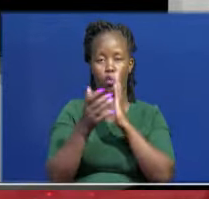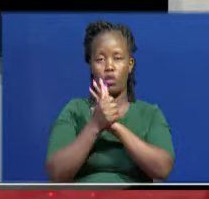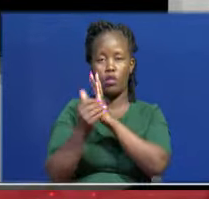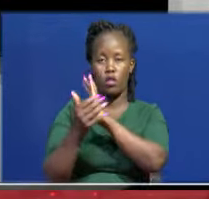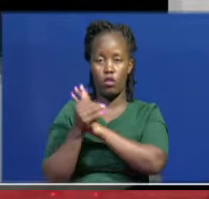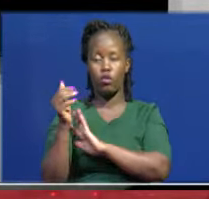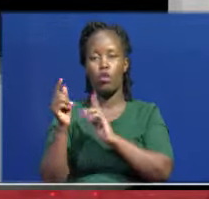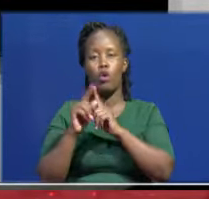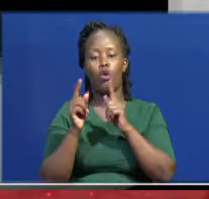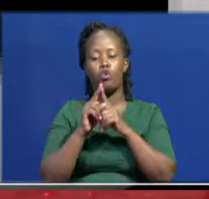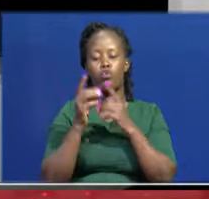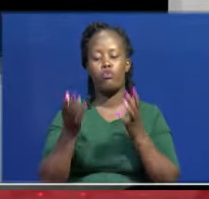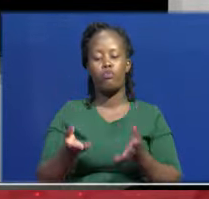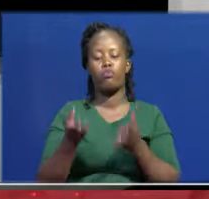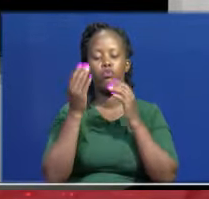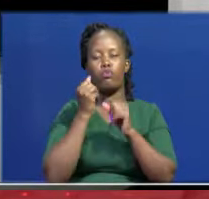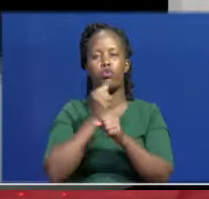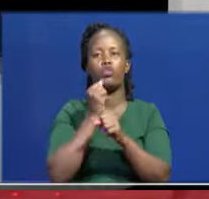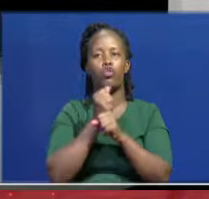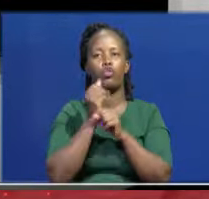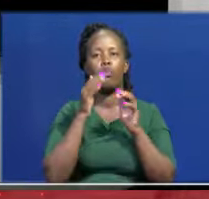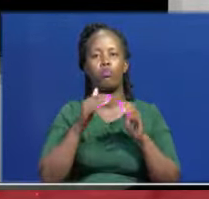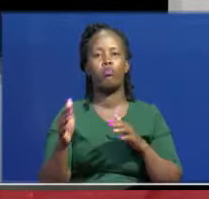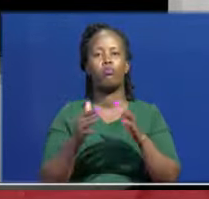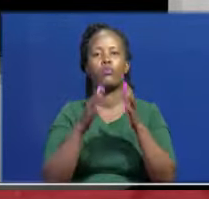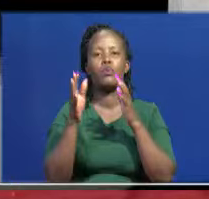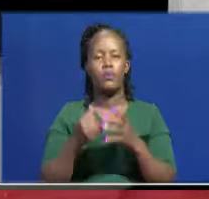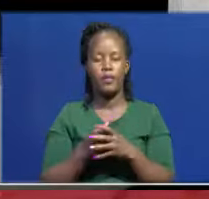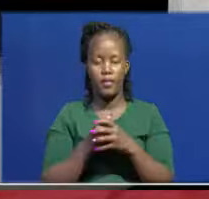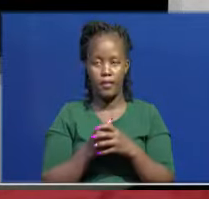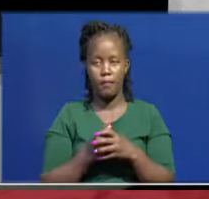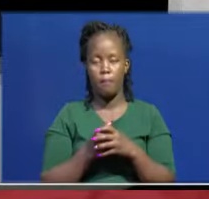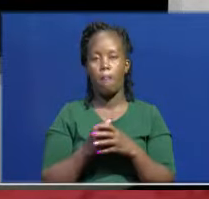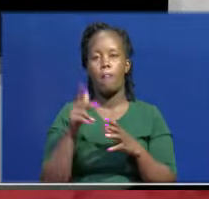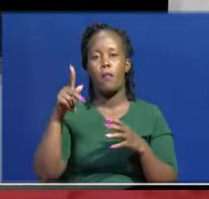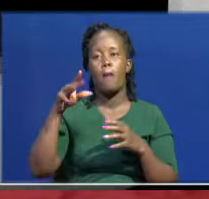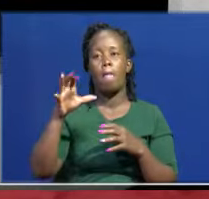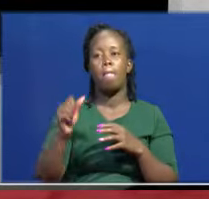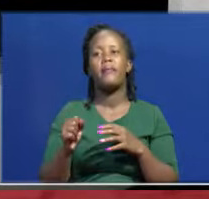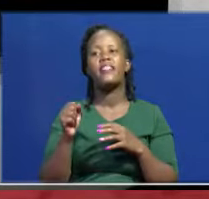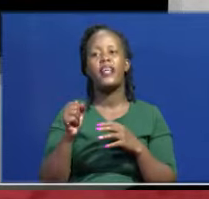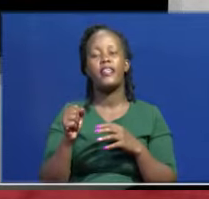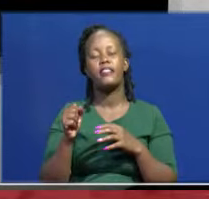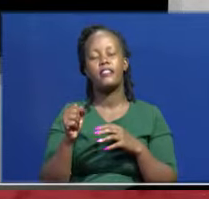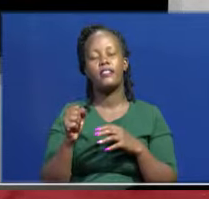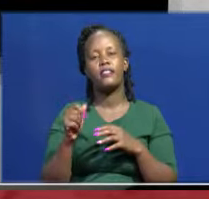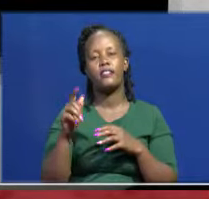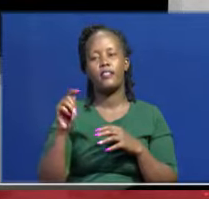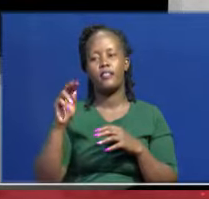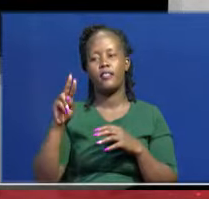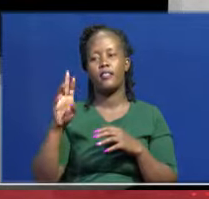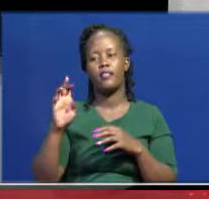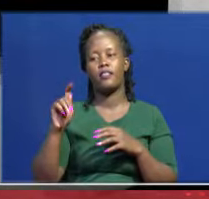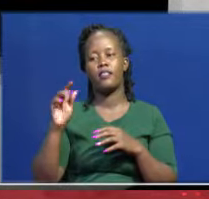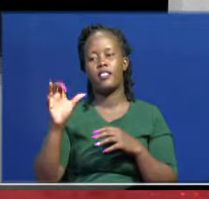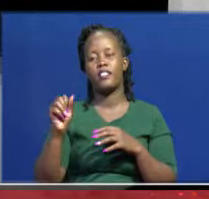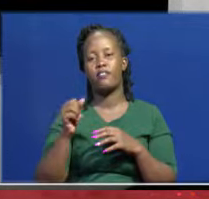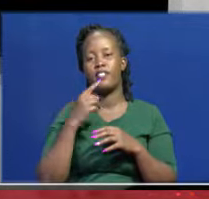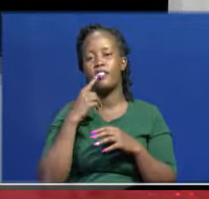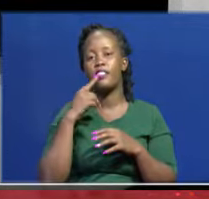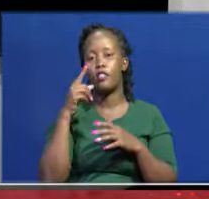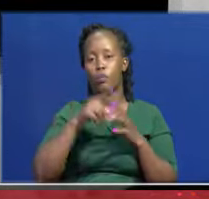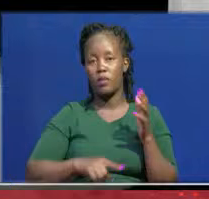opportunities. Principal Secretary for Technical and Vocational Education Training, Dr. Esther Mworia, said formalizing skills